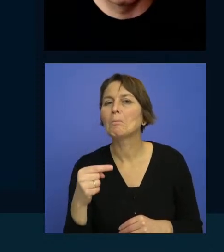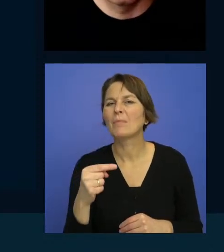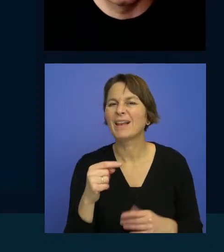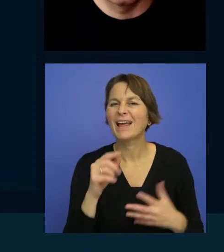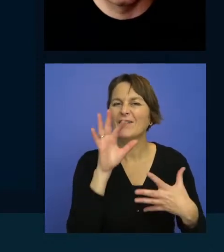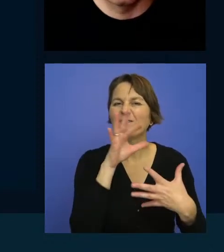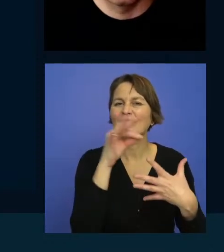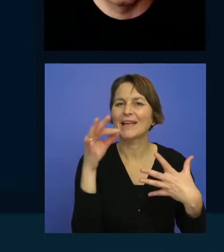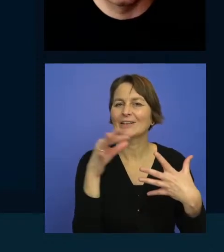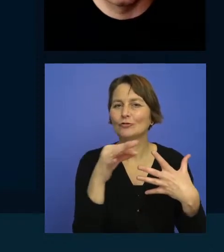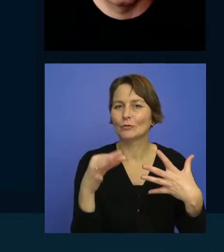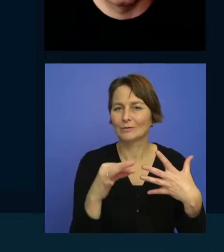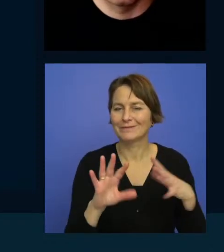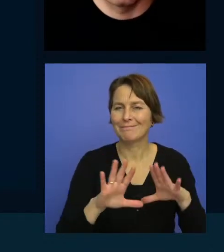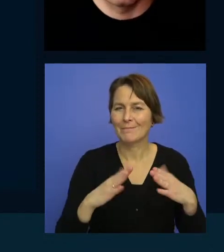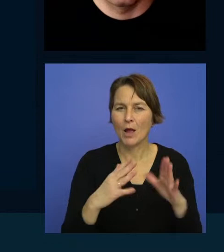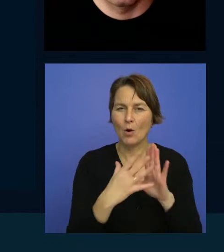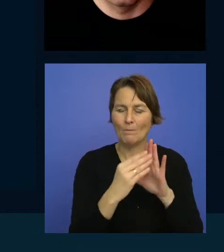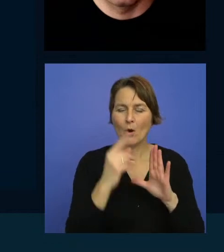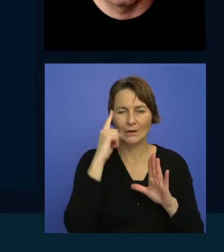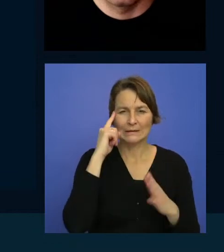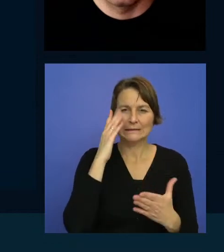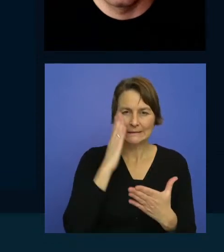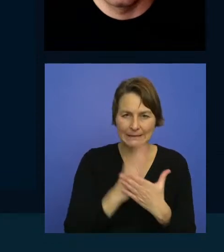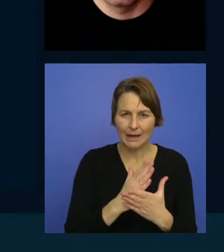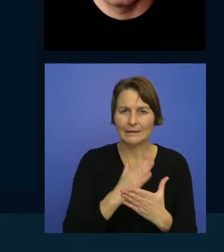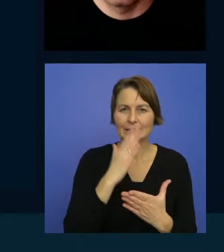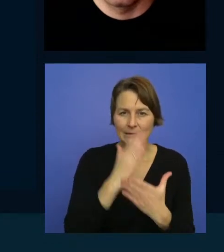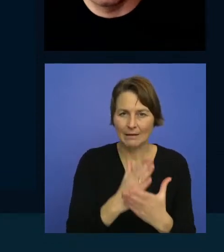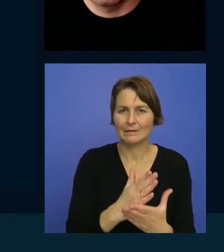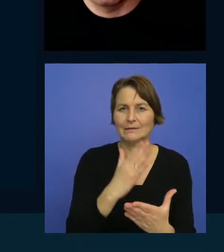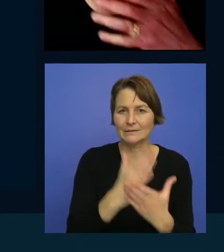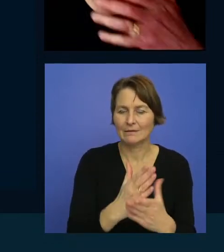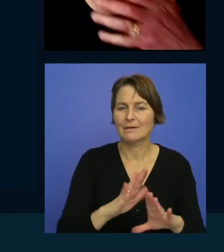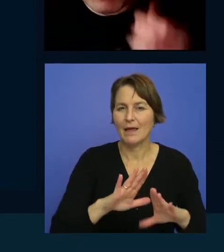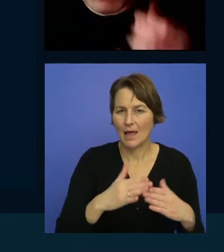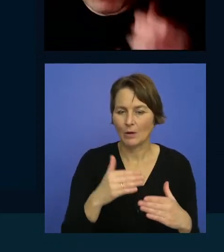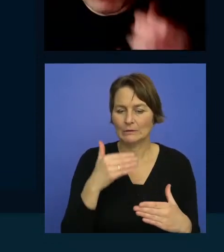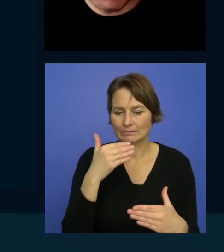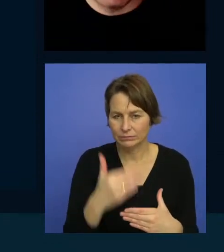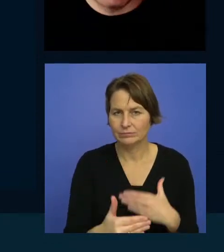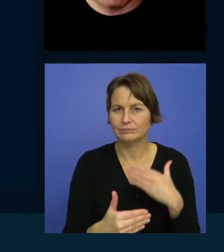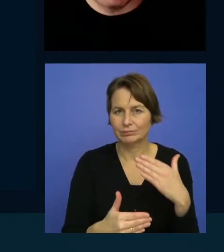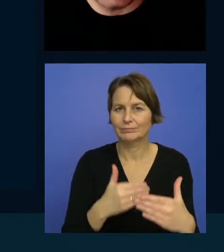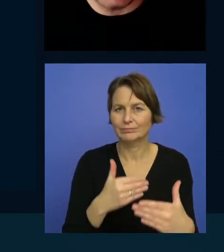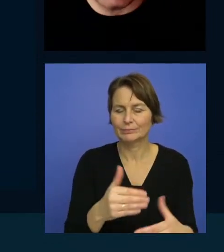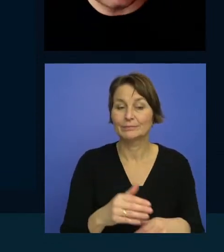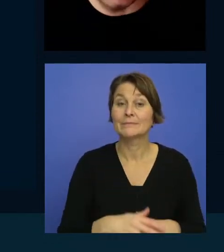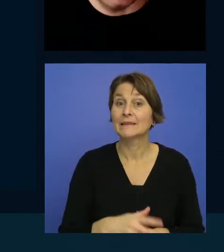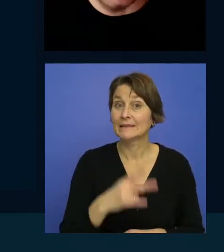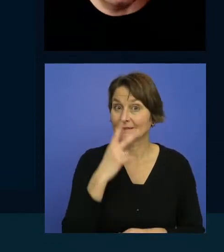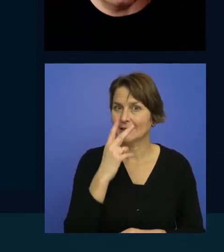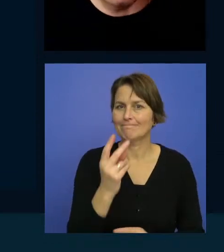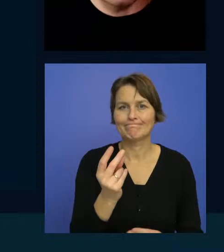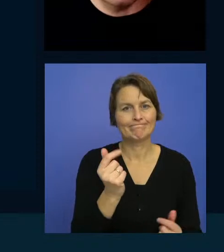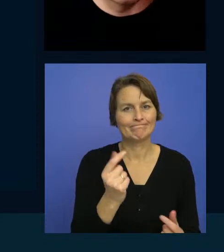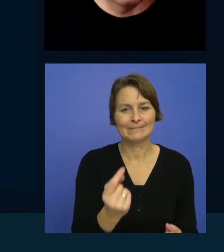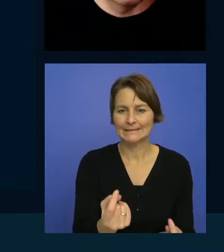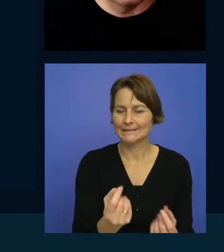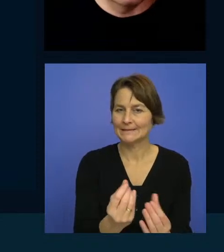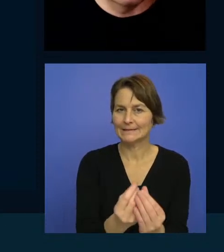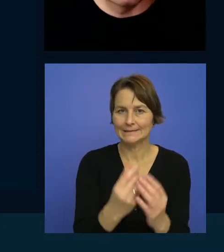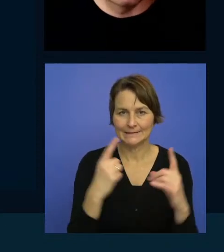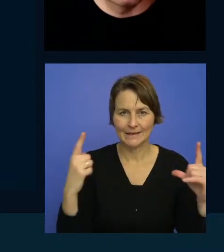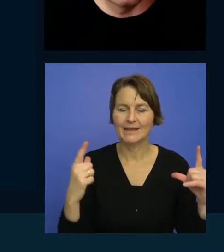making decisions. And what I can see right away is that the model is using sex